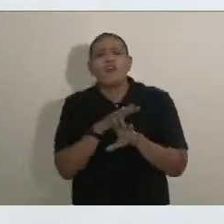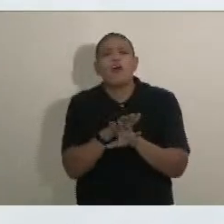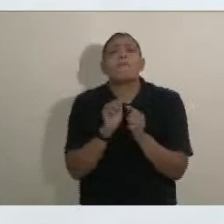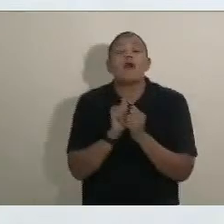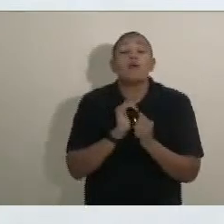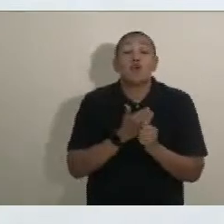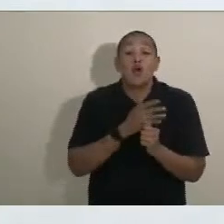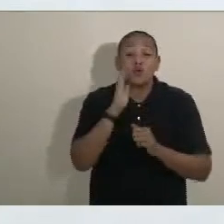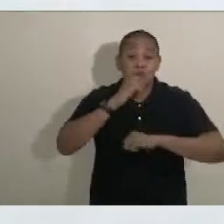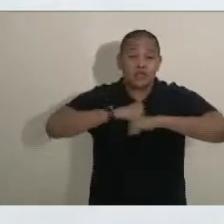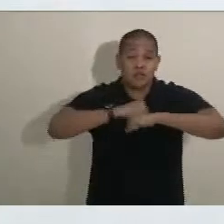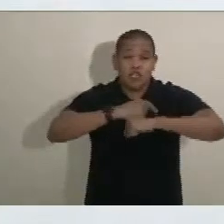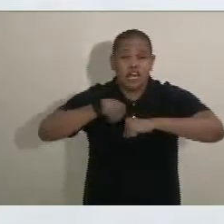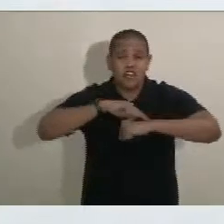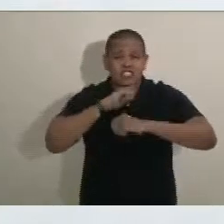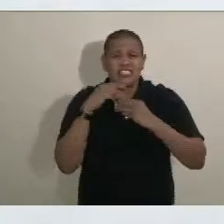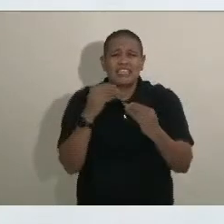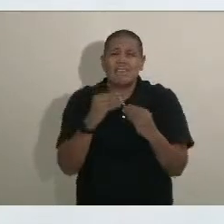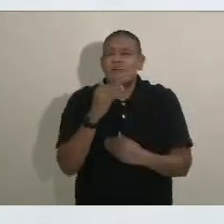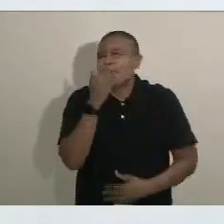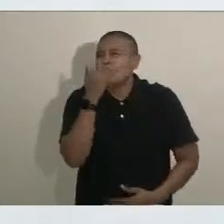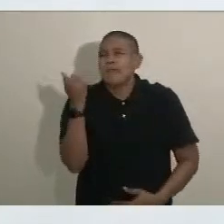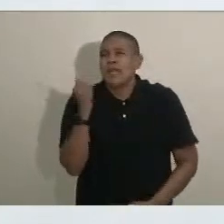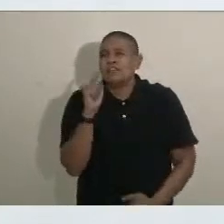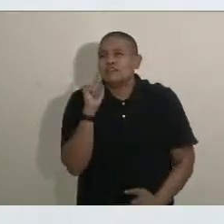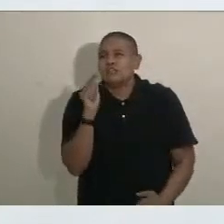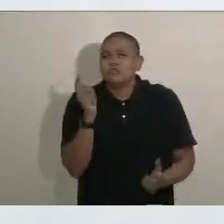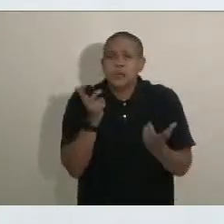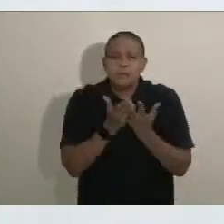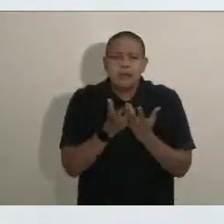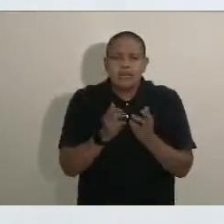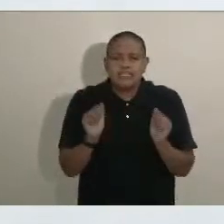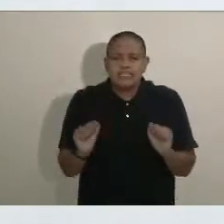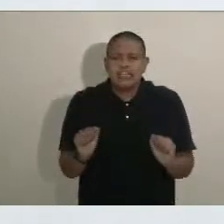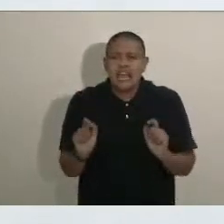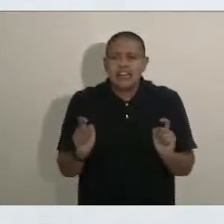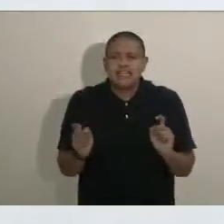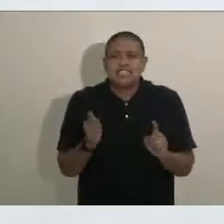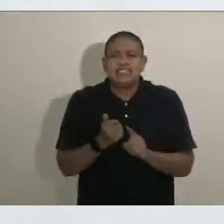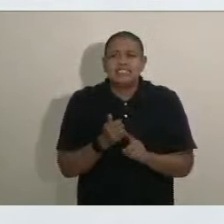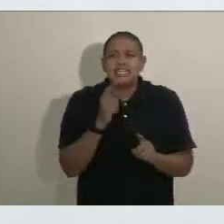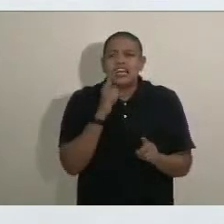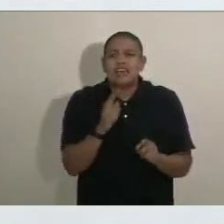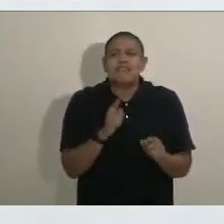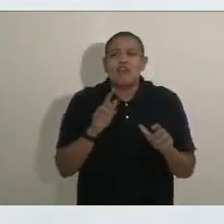will protect us and give us the best response. Globally,